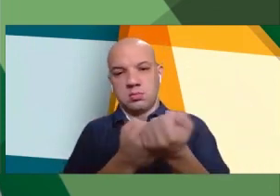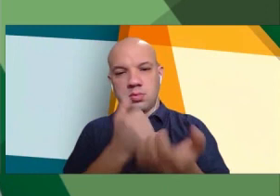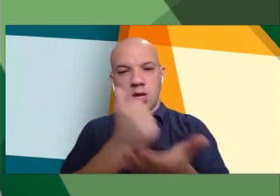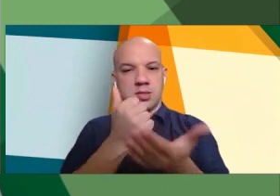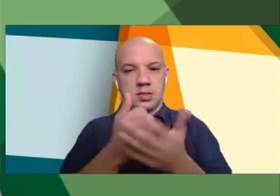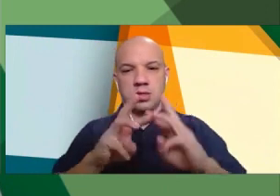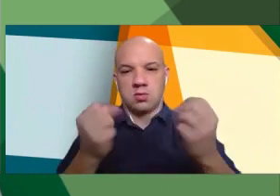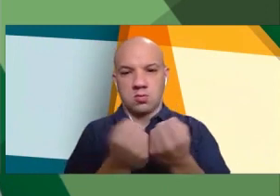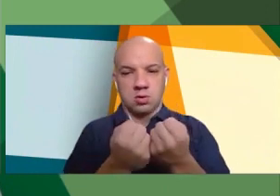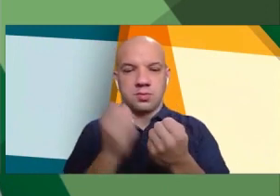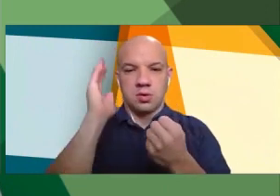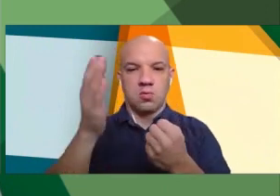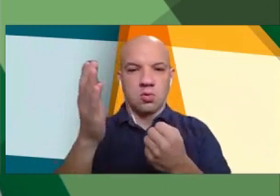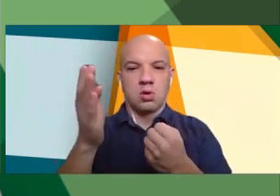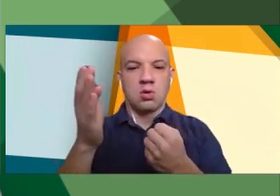to continuously